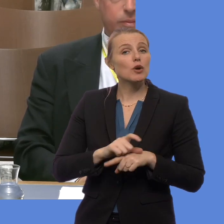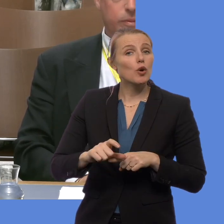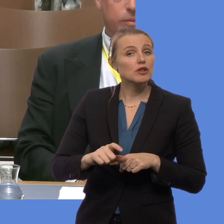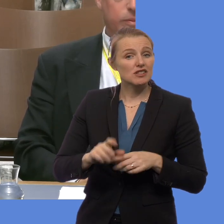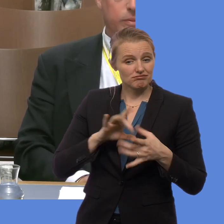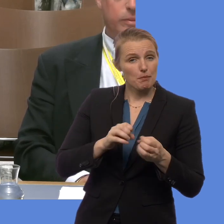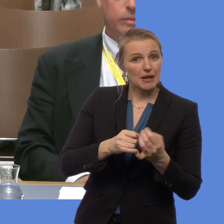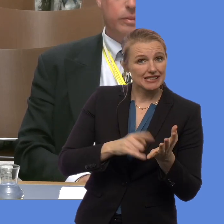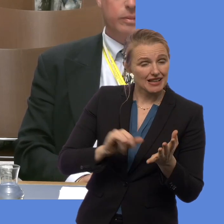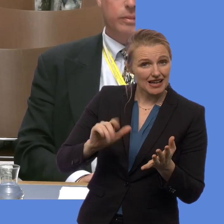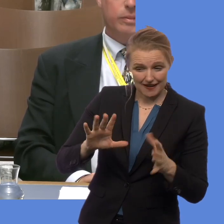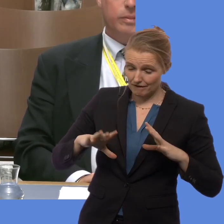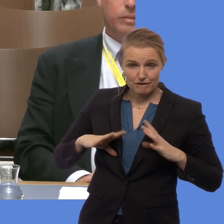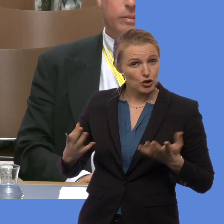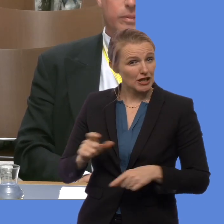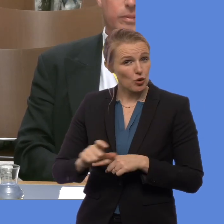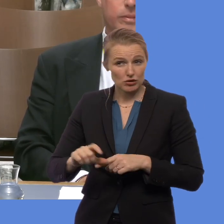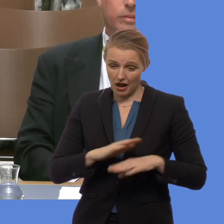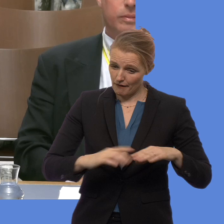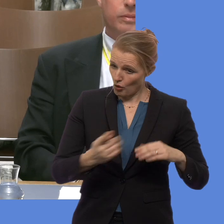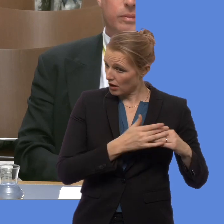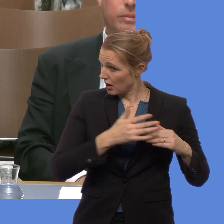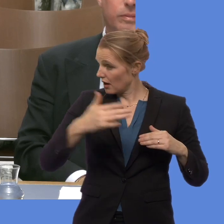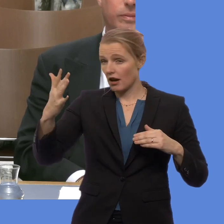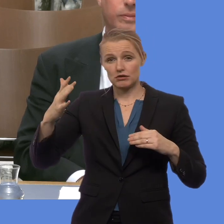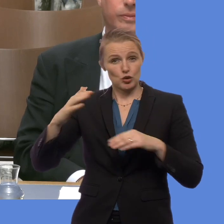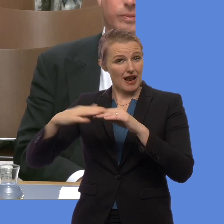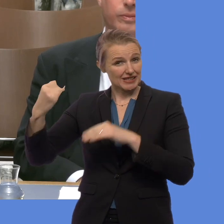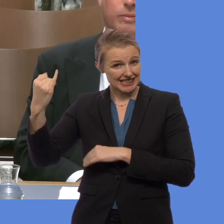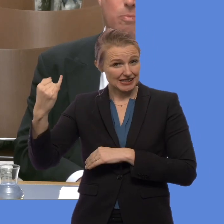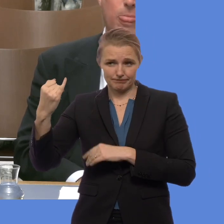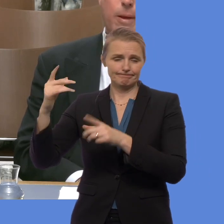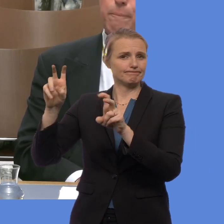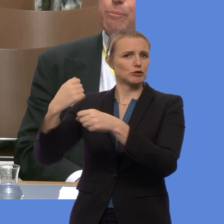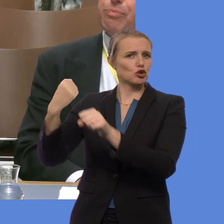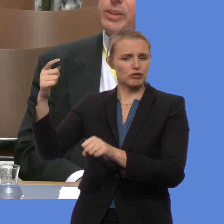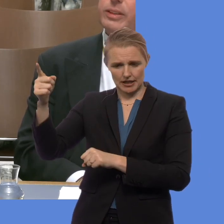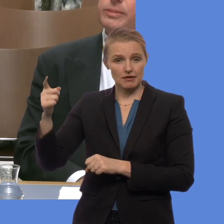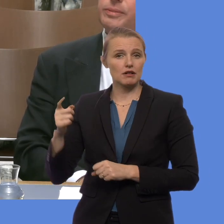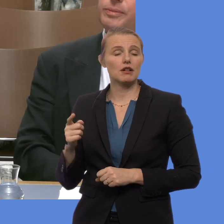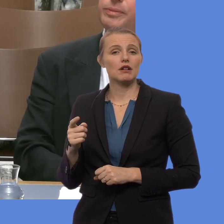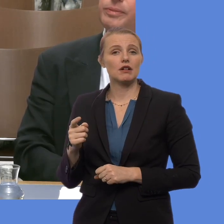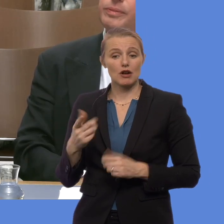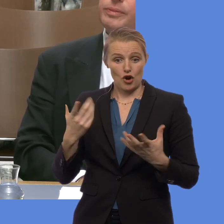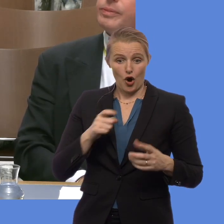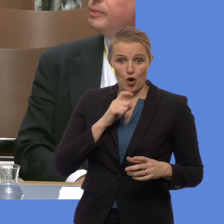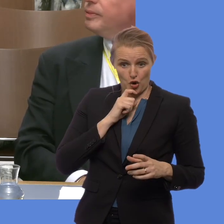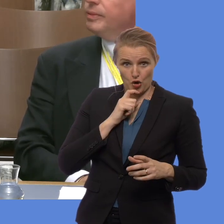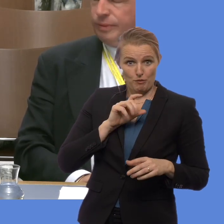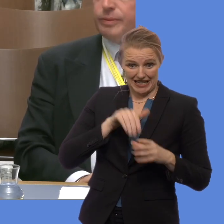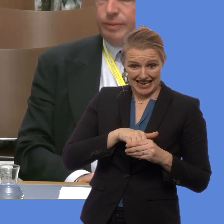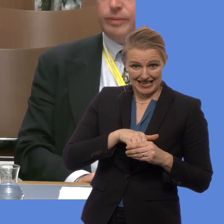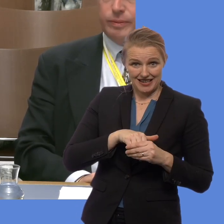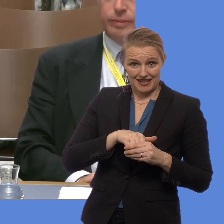BSL, ISL, ranging from level 1 beginners to level 6 degree equivalent. And that cohort are now making their way through Foil